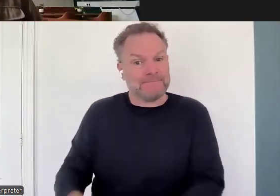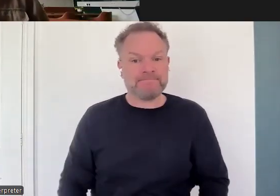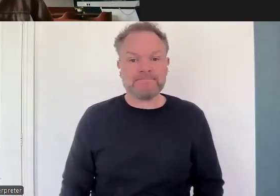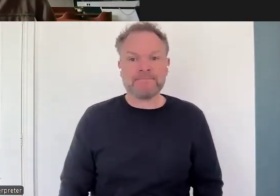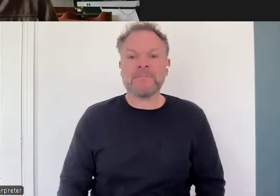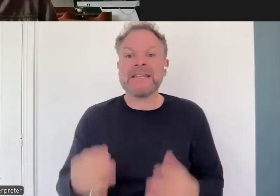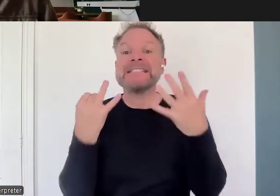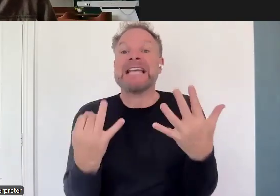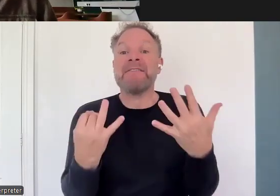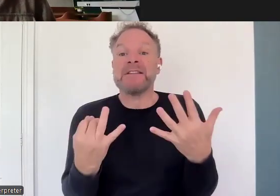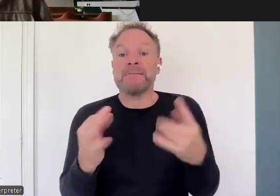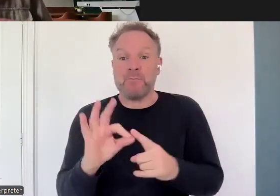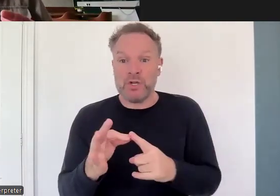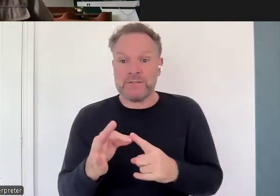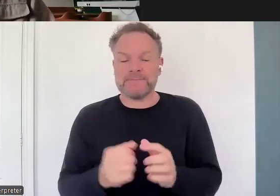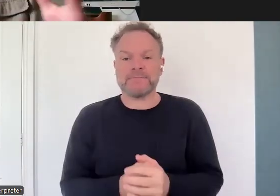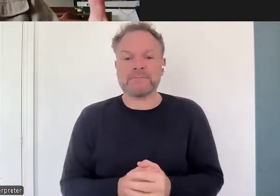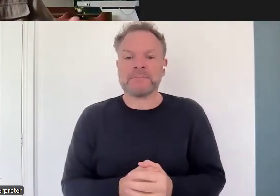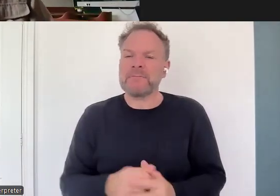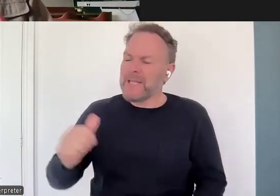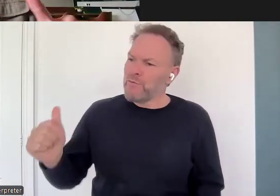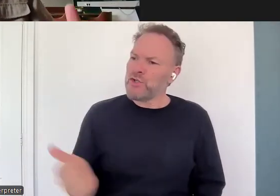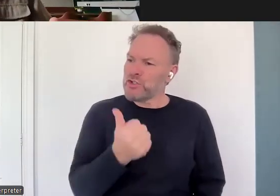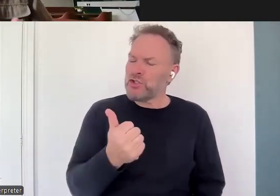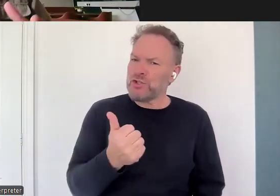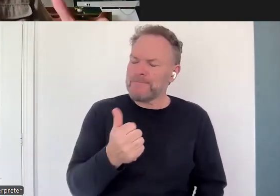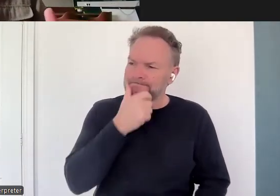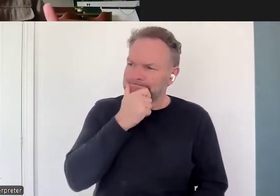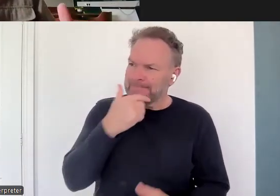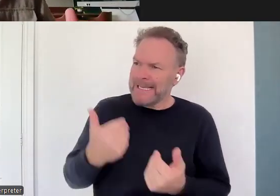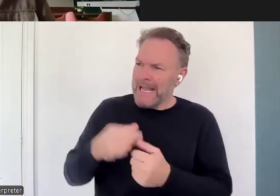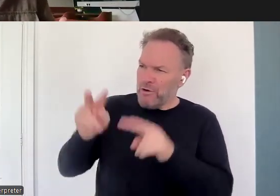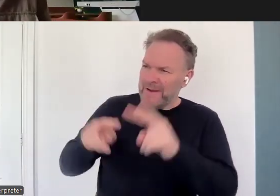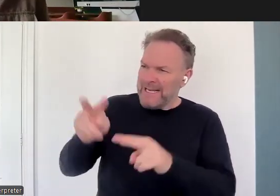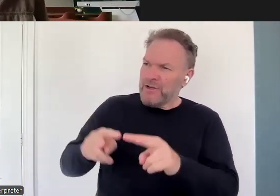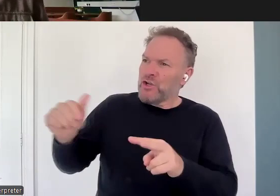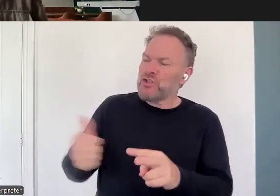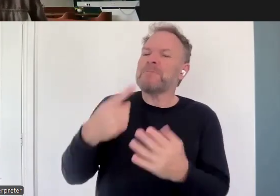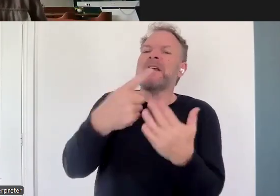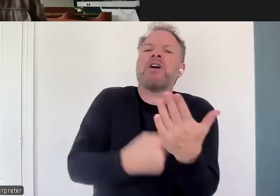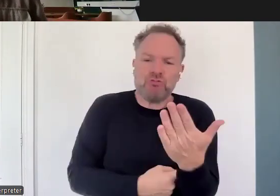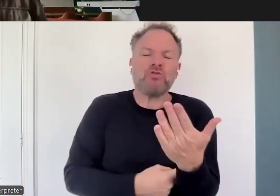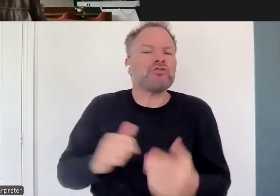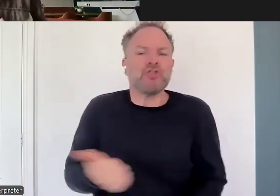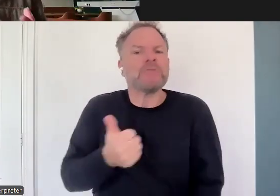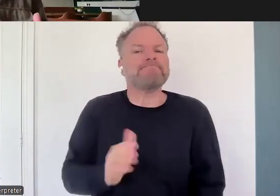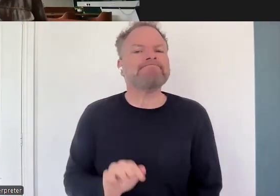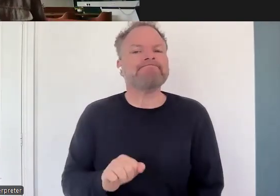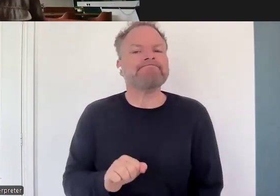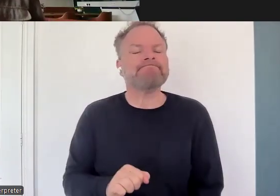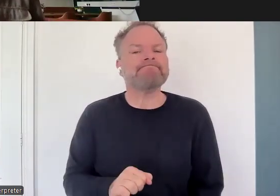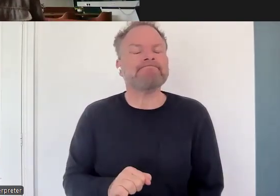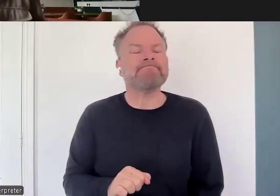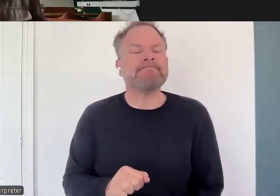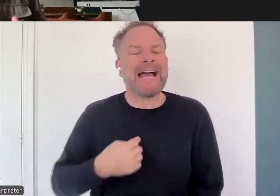The seventh point for me is that we should make these ways of evaluating our rule, not our exception. And again, for me,